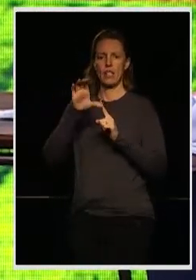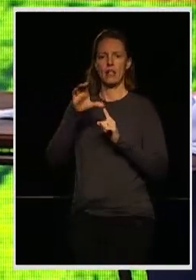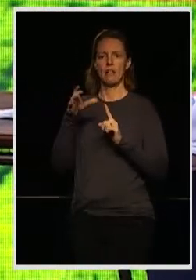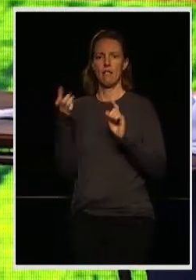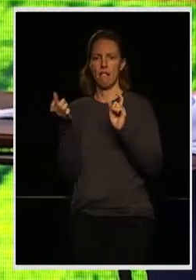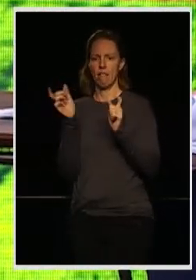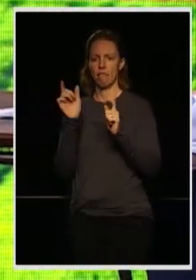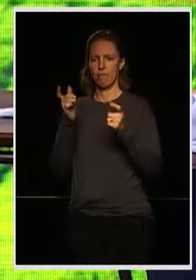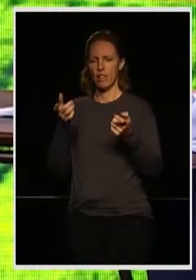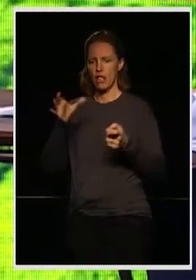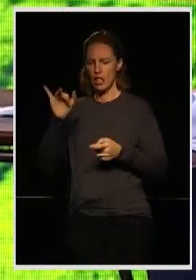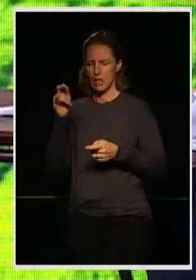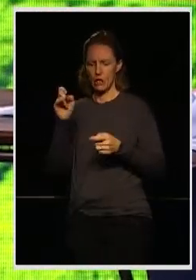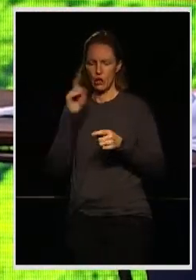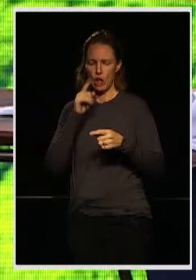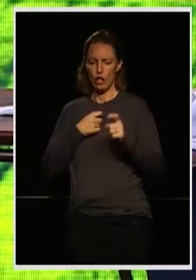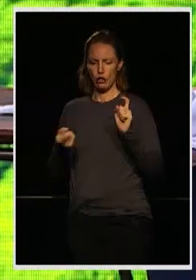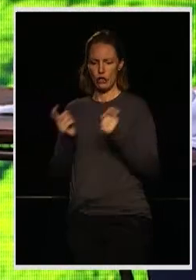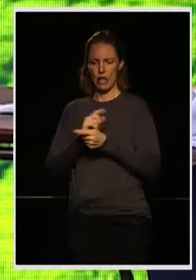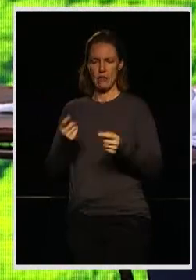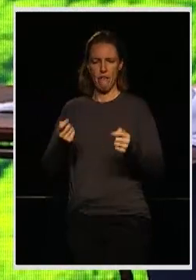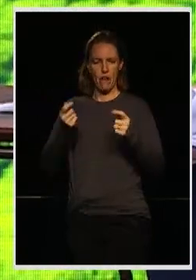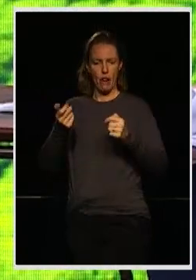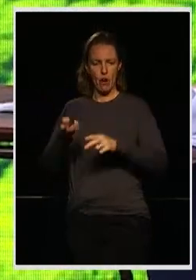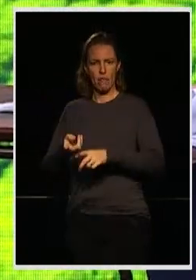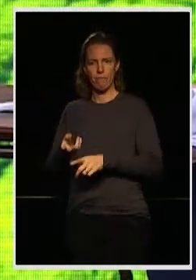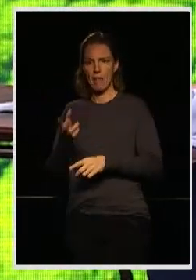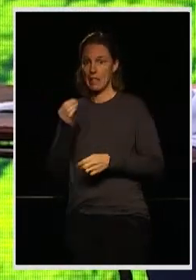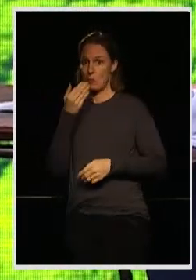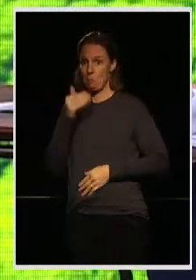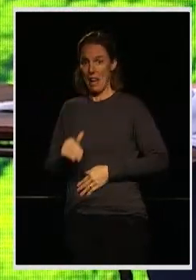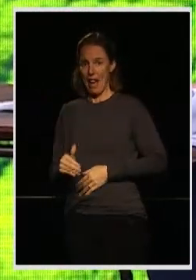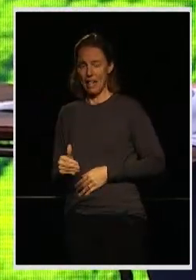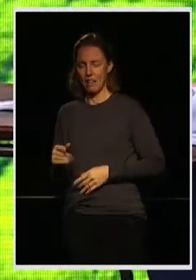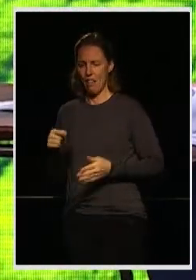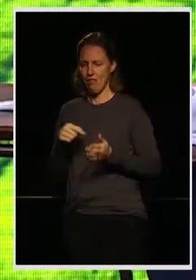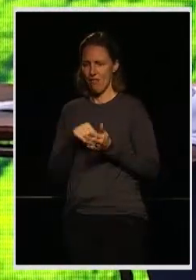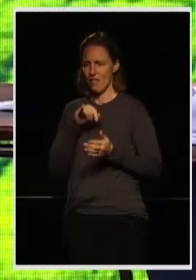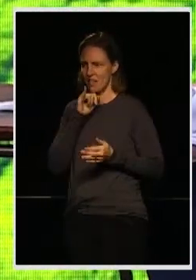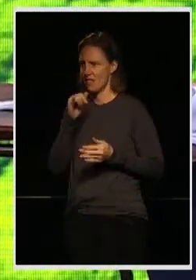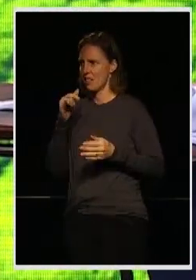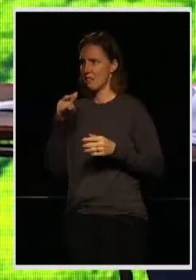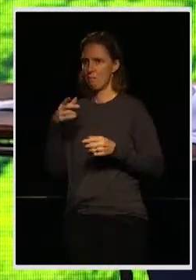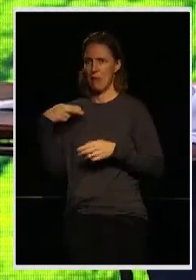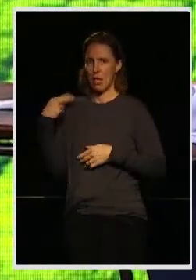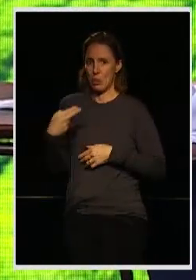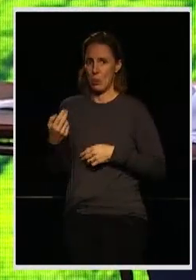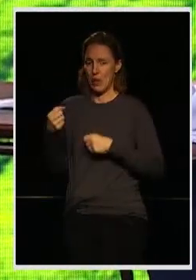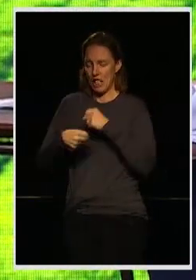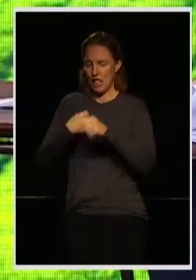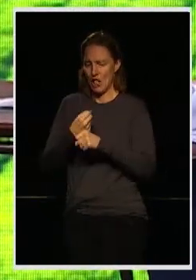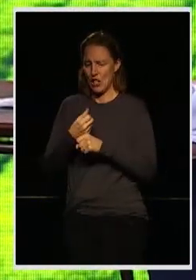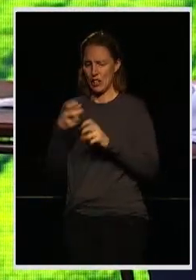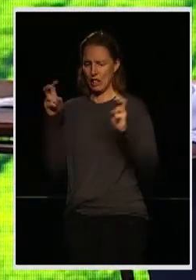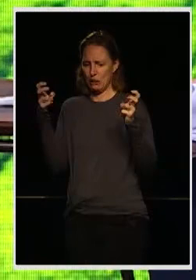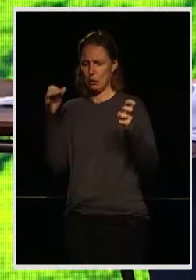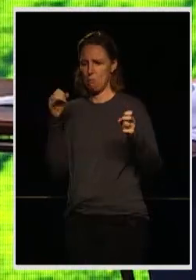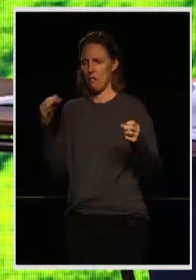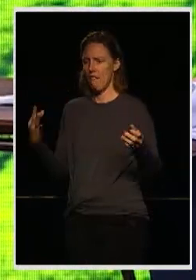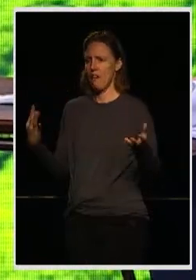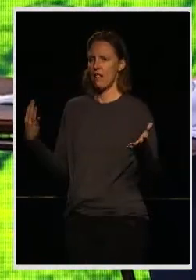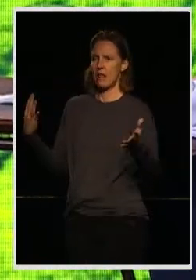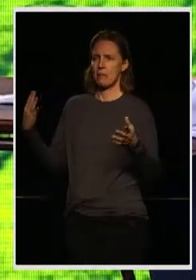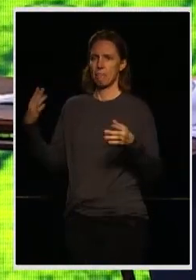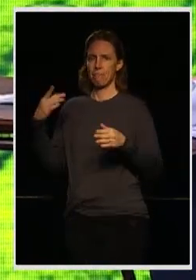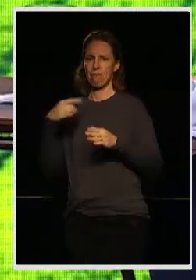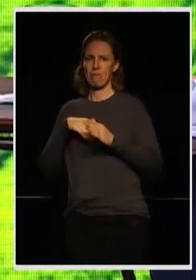rapidly. And so it's bad. This is a historic year in terms of